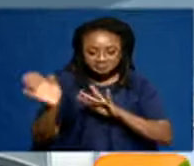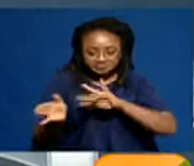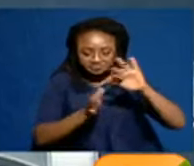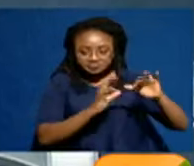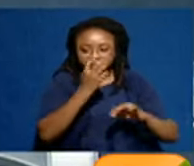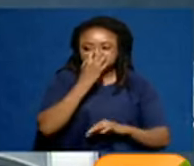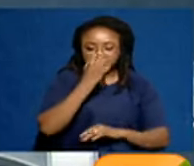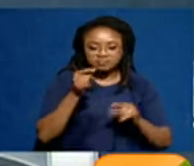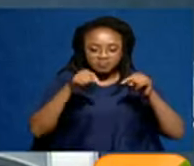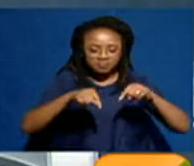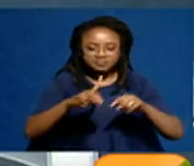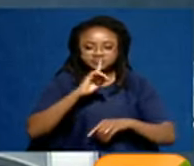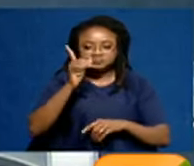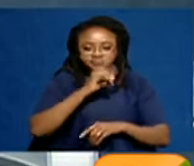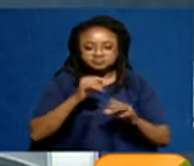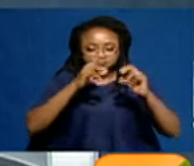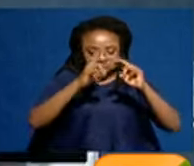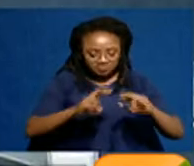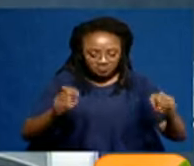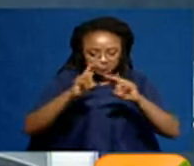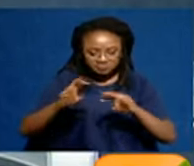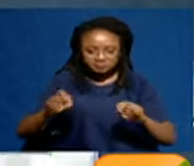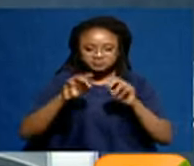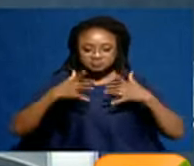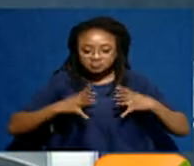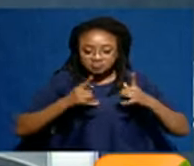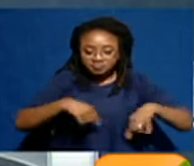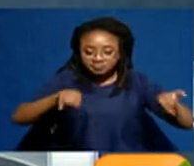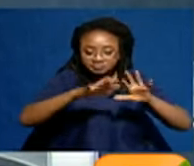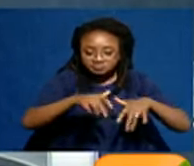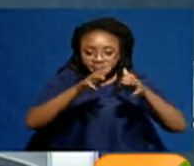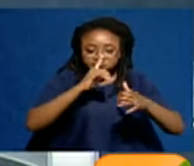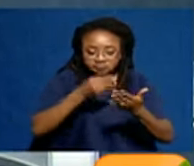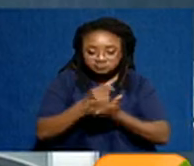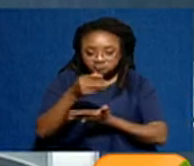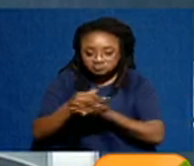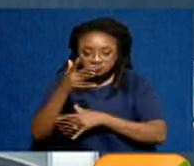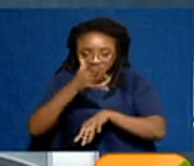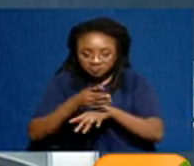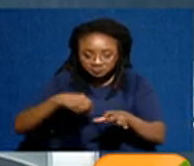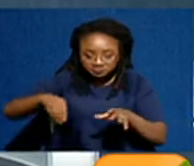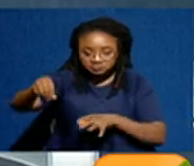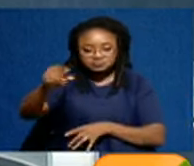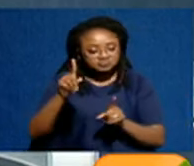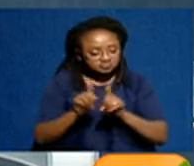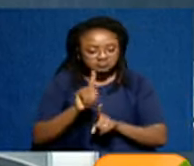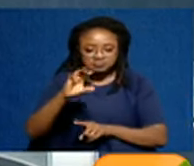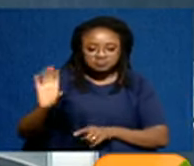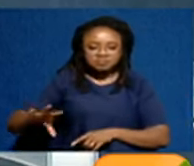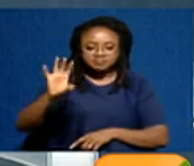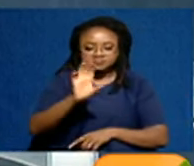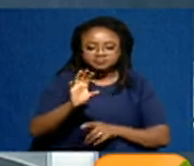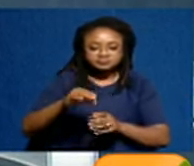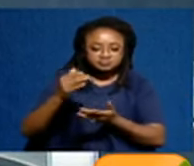President William Ruto has today ordered for prompt compensation of all farmers who bought fake fertilizer under the government fertilizer subsidy